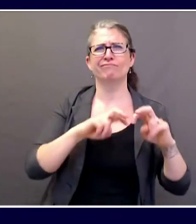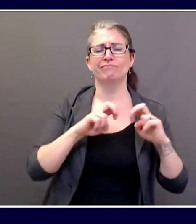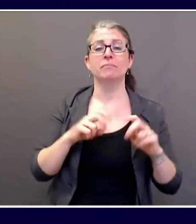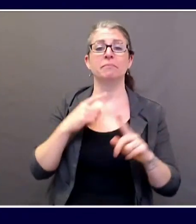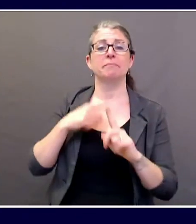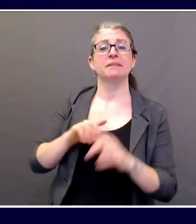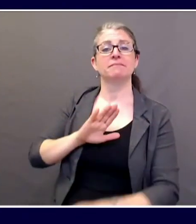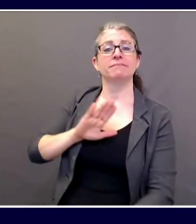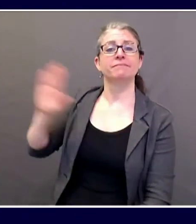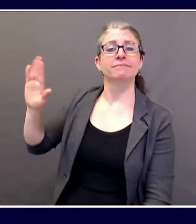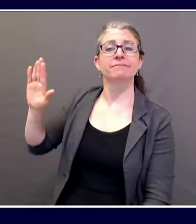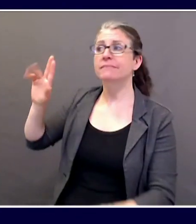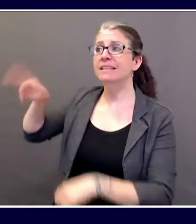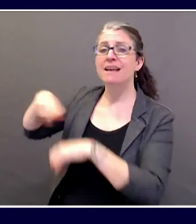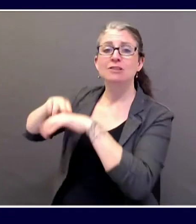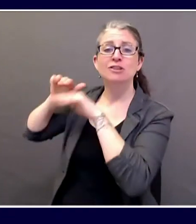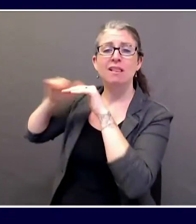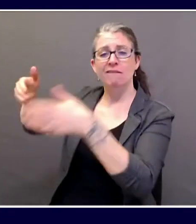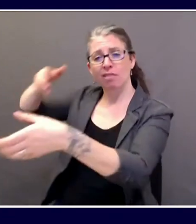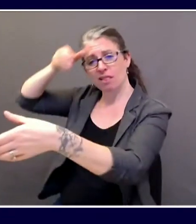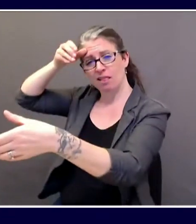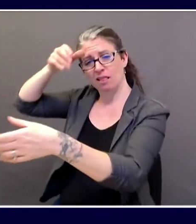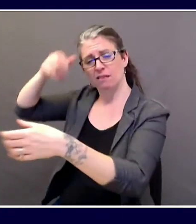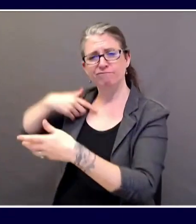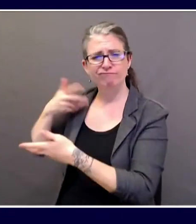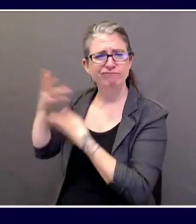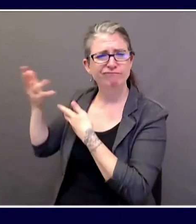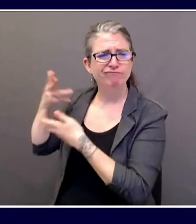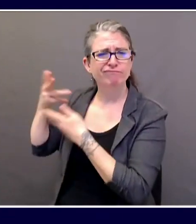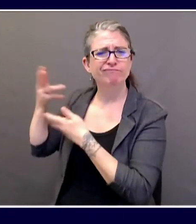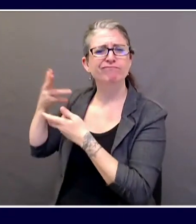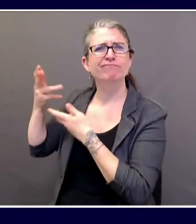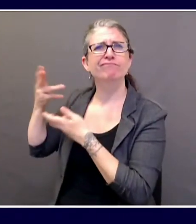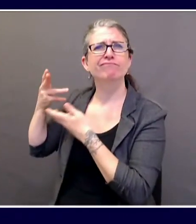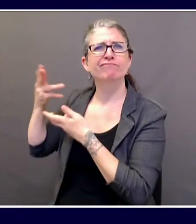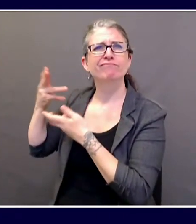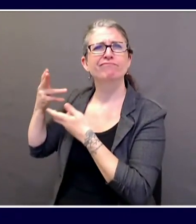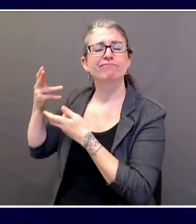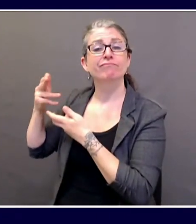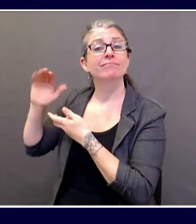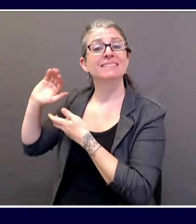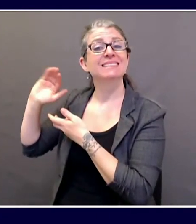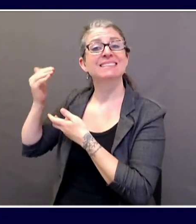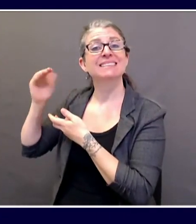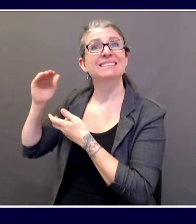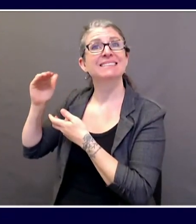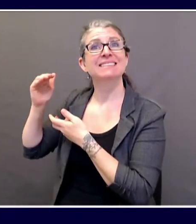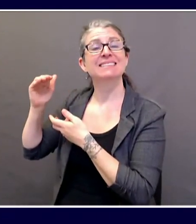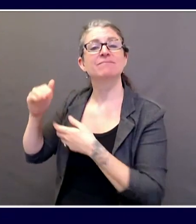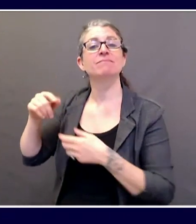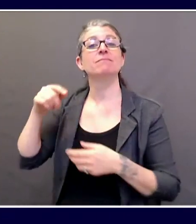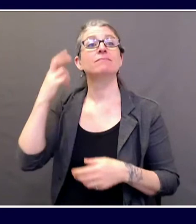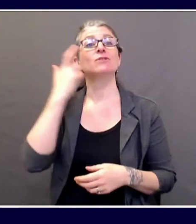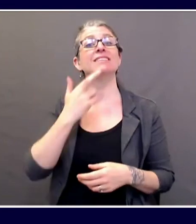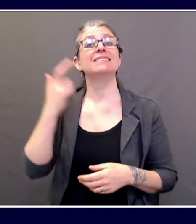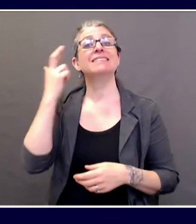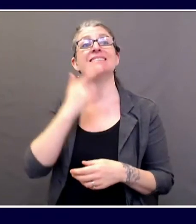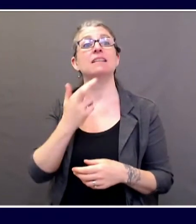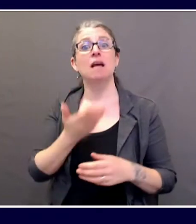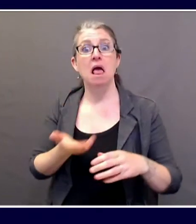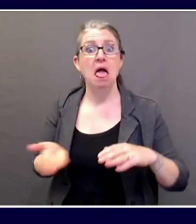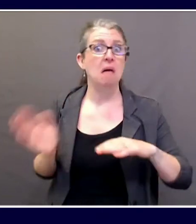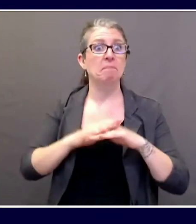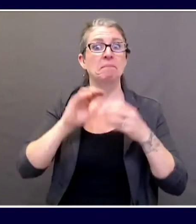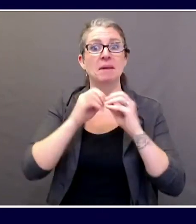to be associated with the spread of new variants. Not all, but much of it. The variants are thought to be more